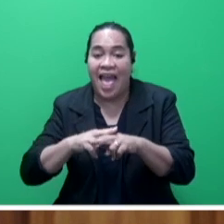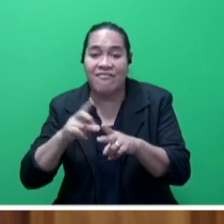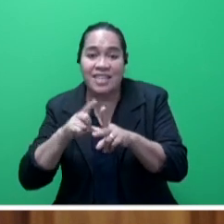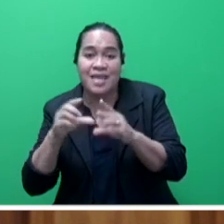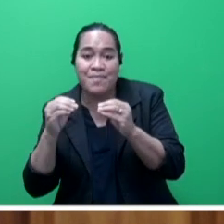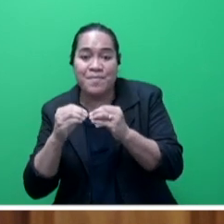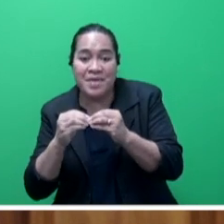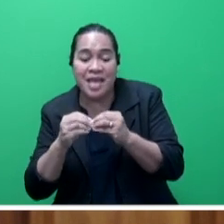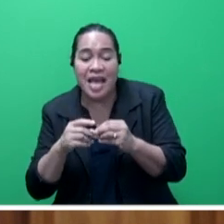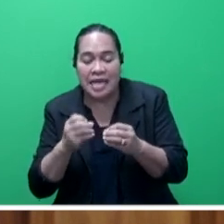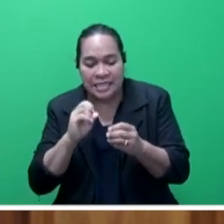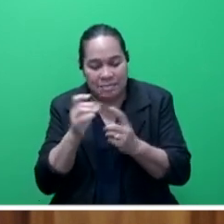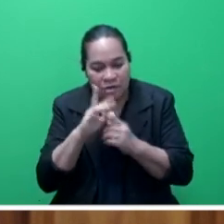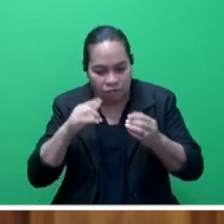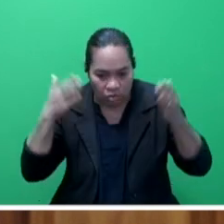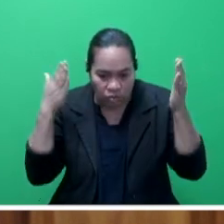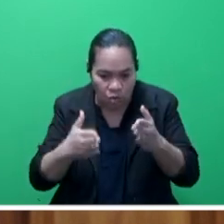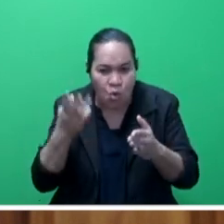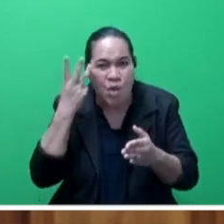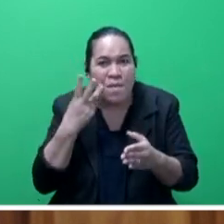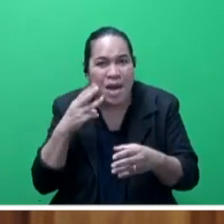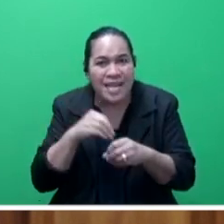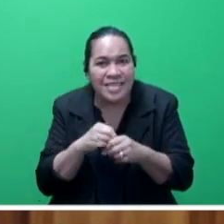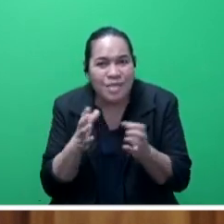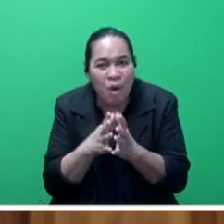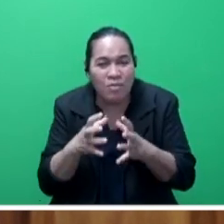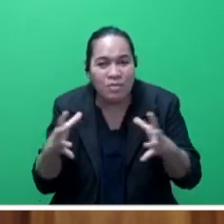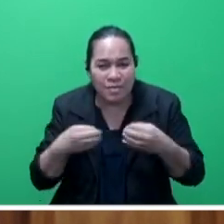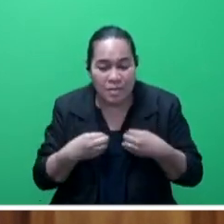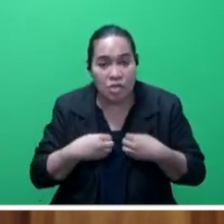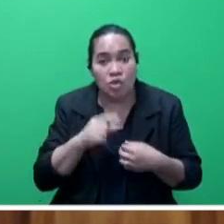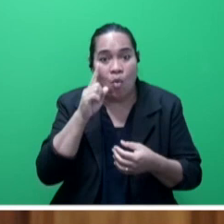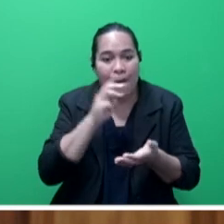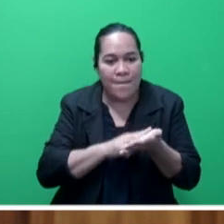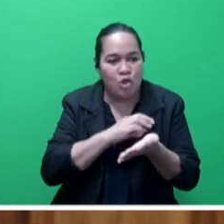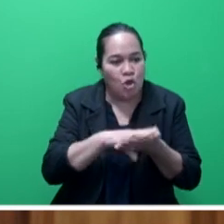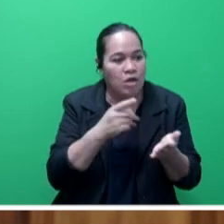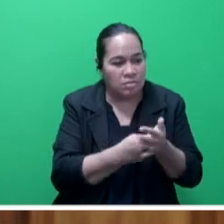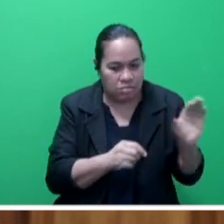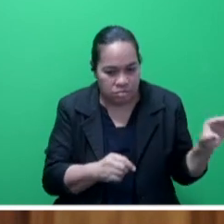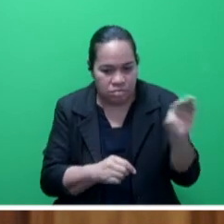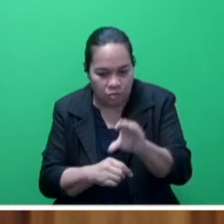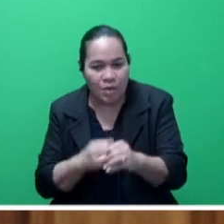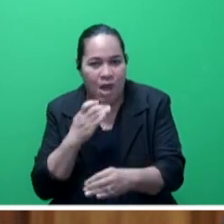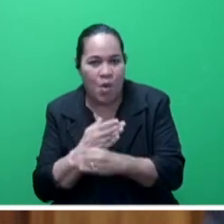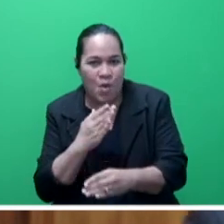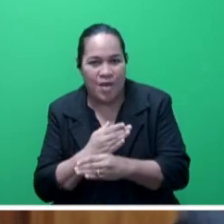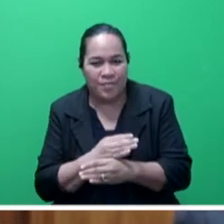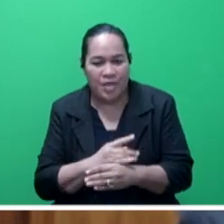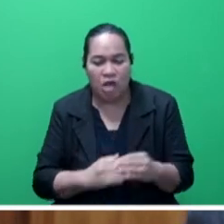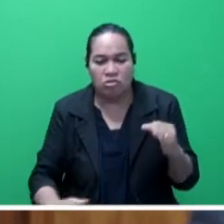specifically dedicated to women-led MSMEs. And this allocation of $1 million will complement our work. Our